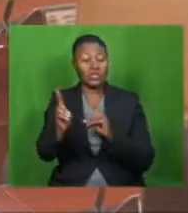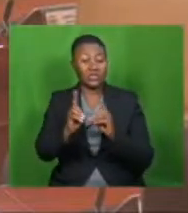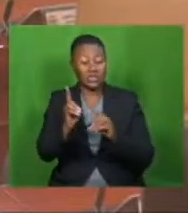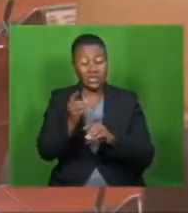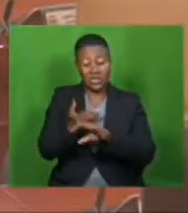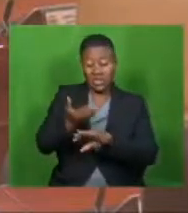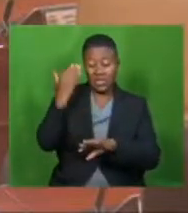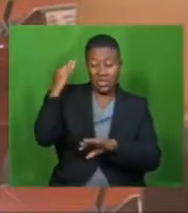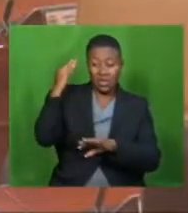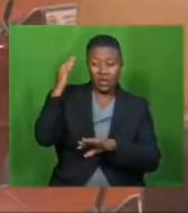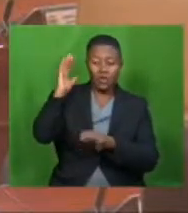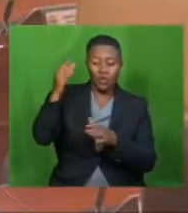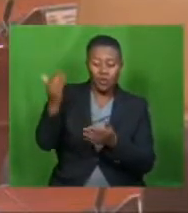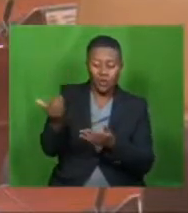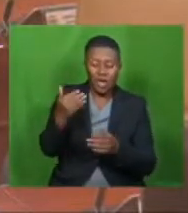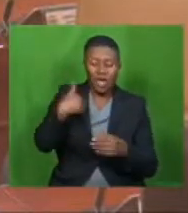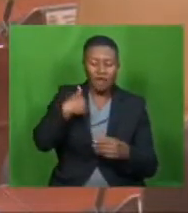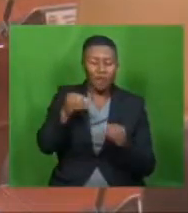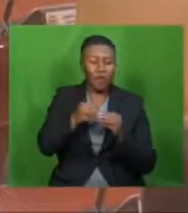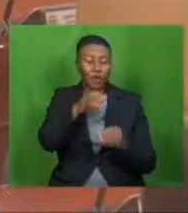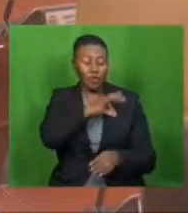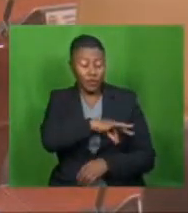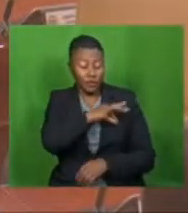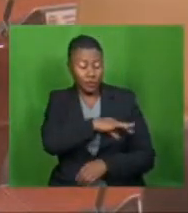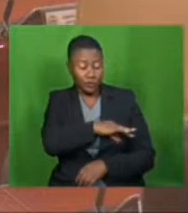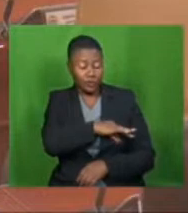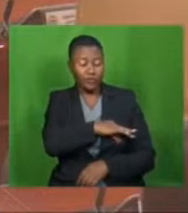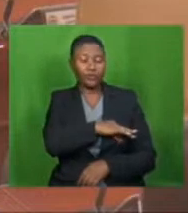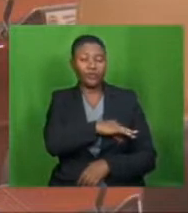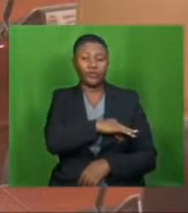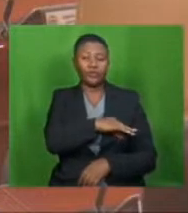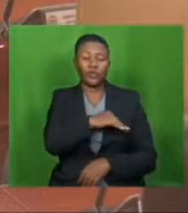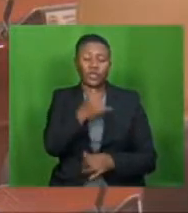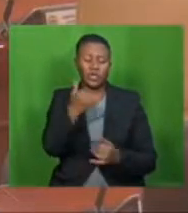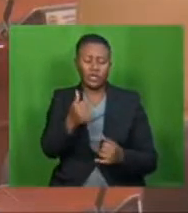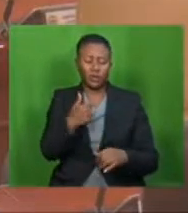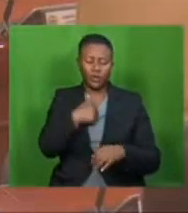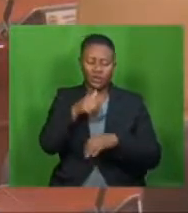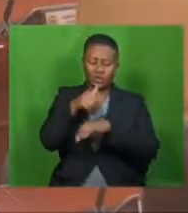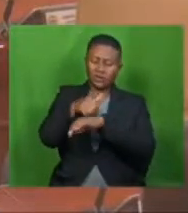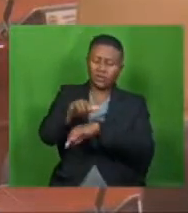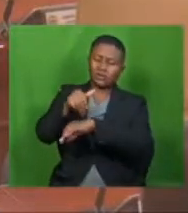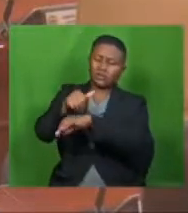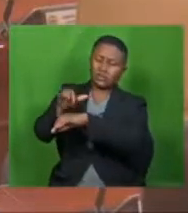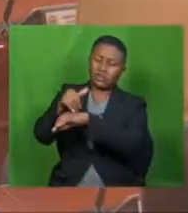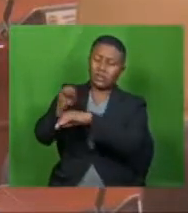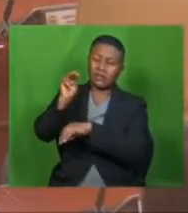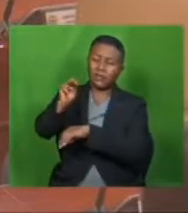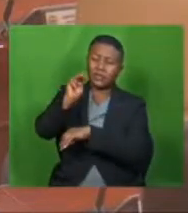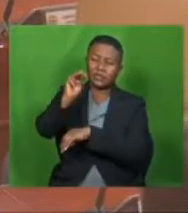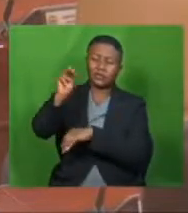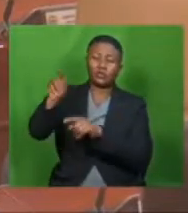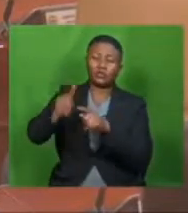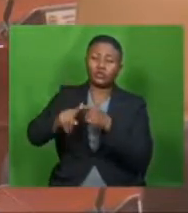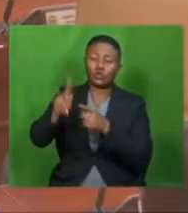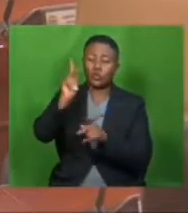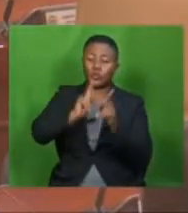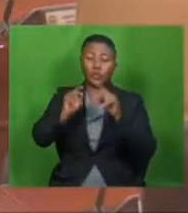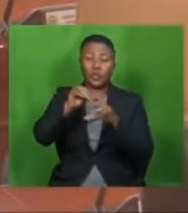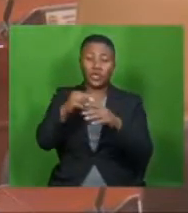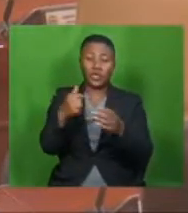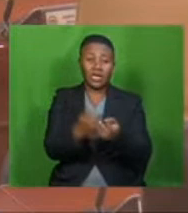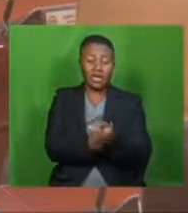let me also say that as we send signals to the people of Ghana that we are fighting against climate